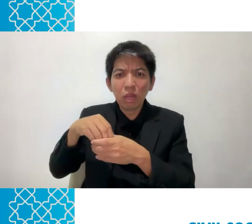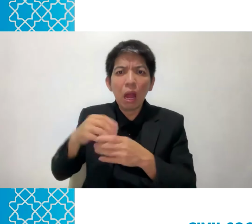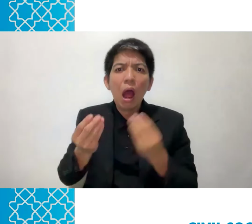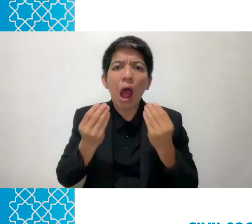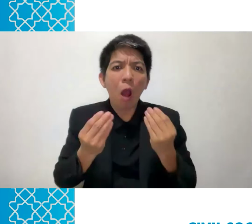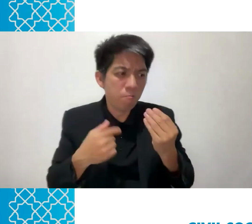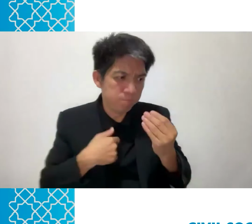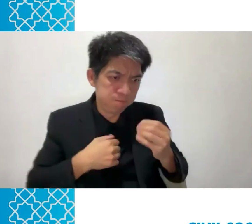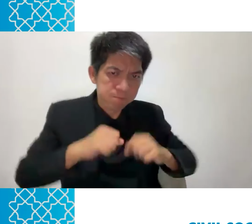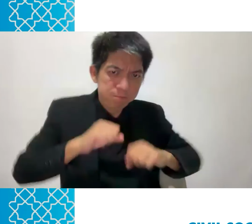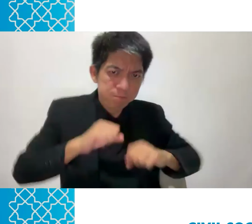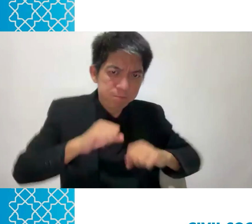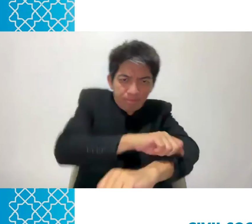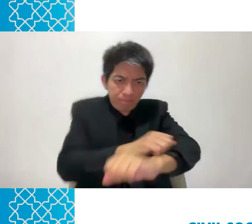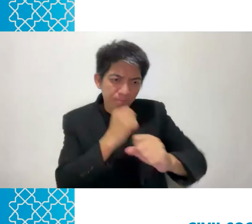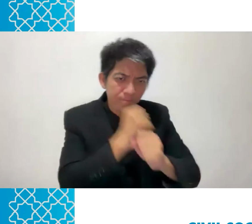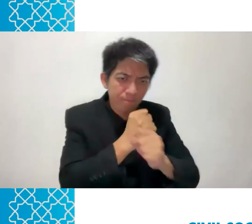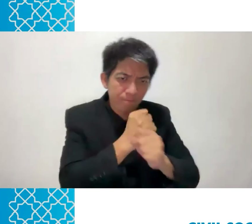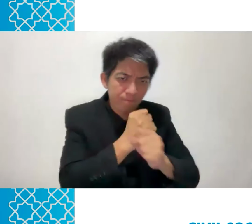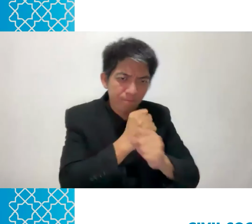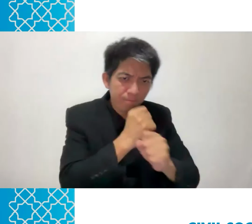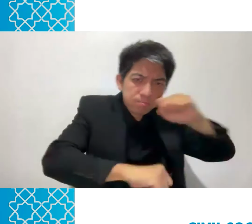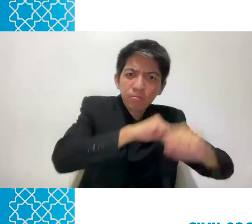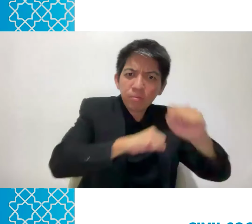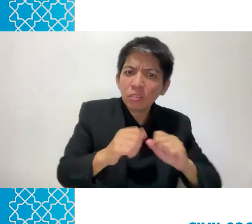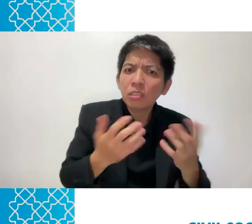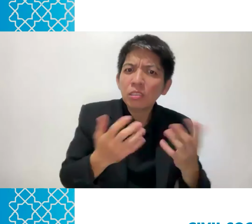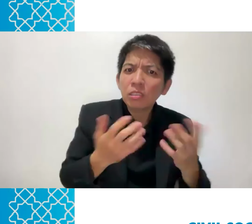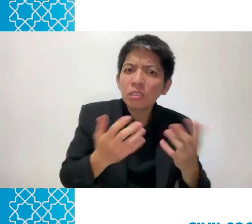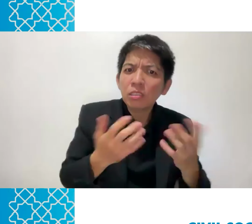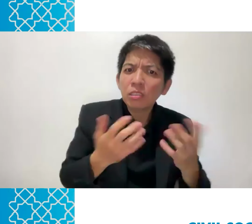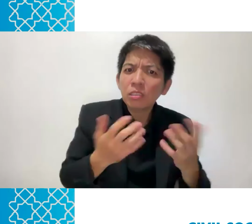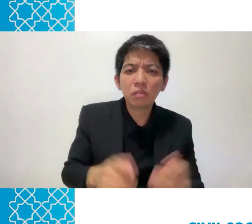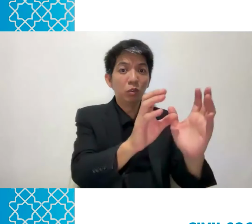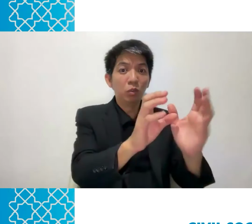each sector plays in listening to vulnerable voices.